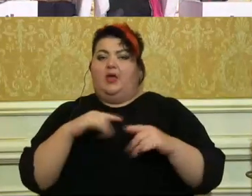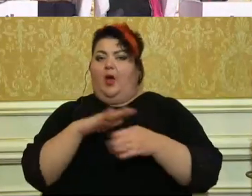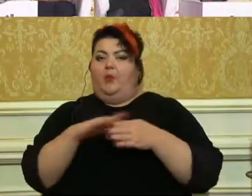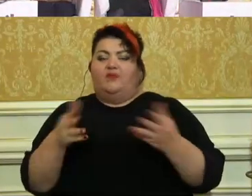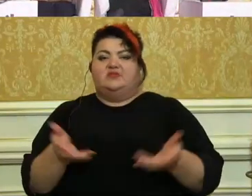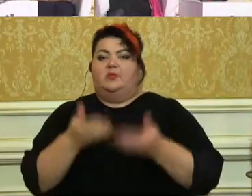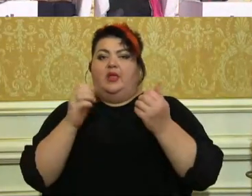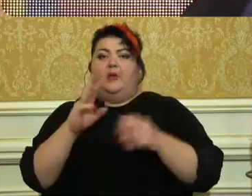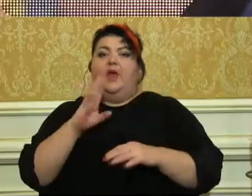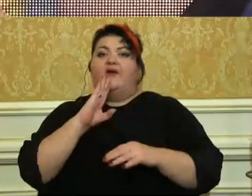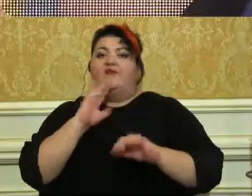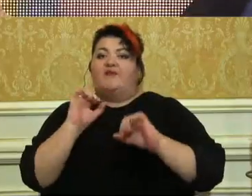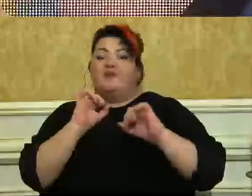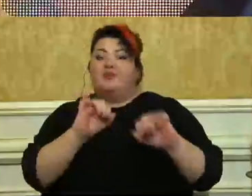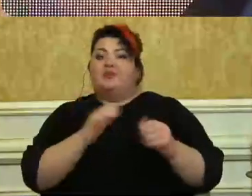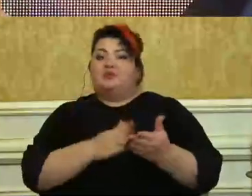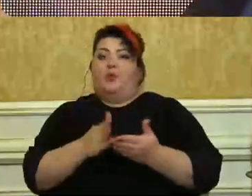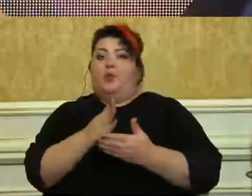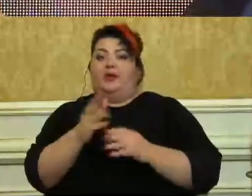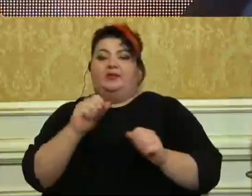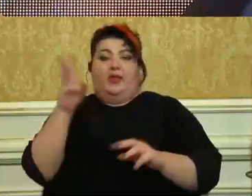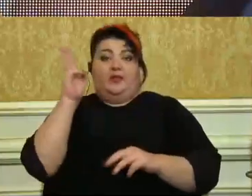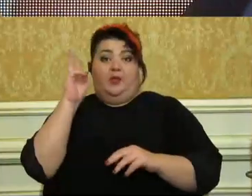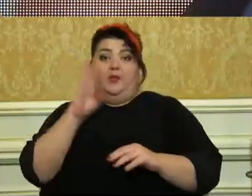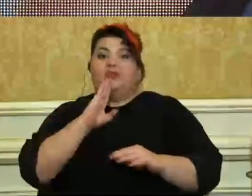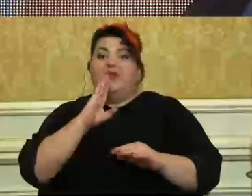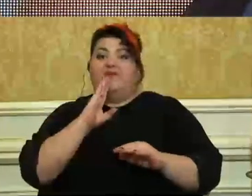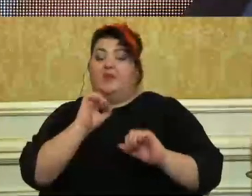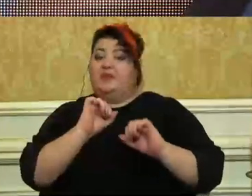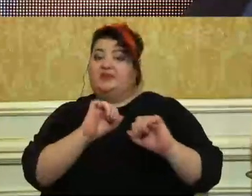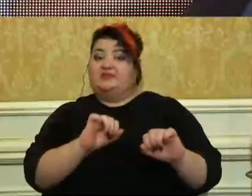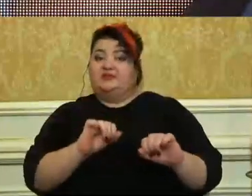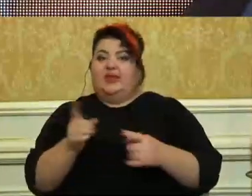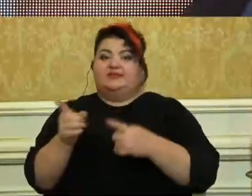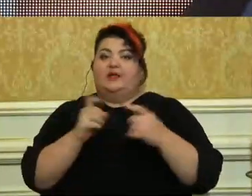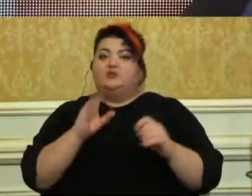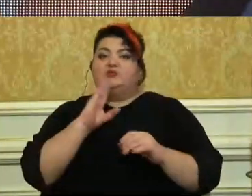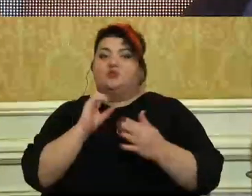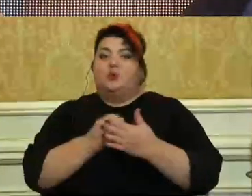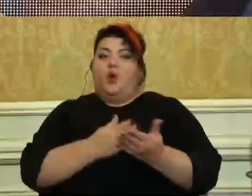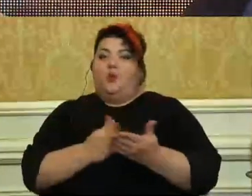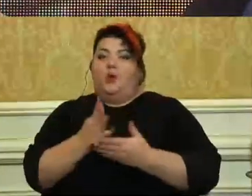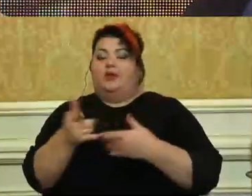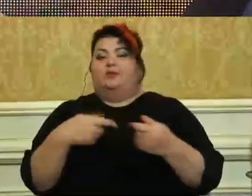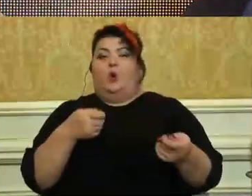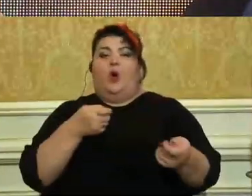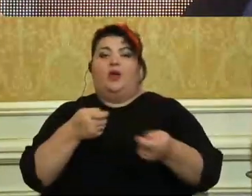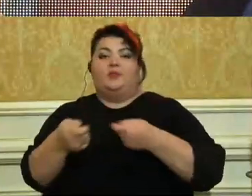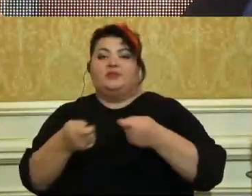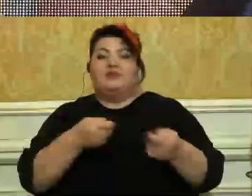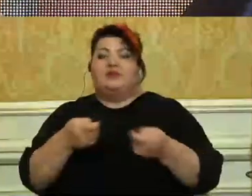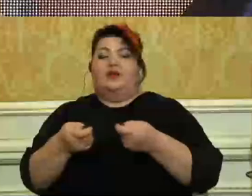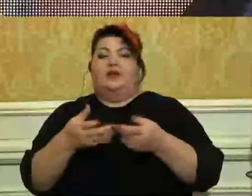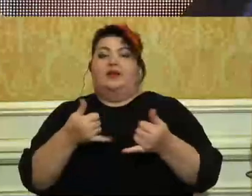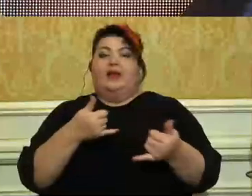feminist diplomacy. Involvement of women in politics and in administration of the cities, of the local